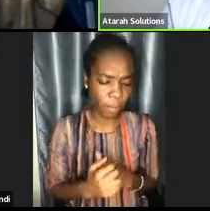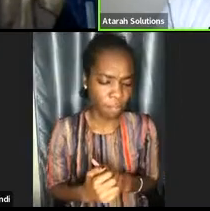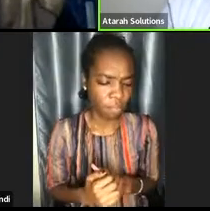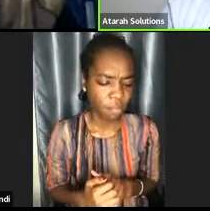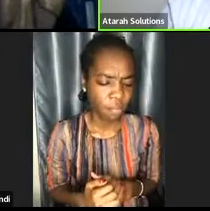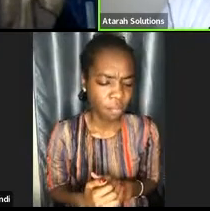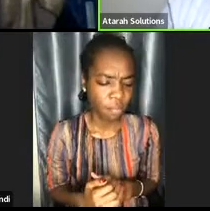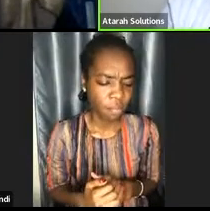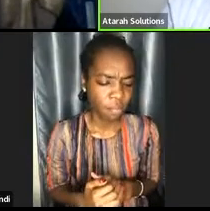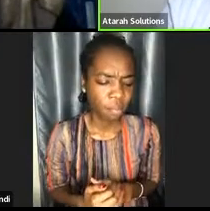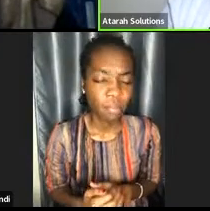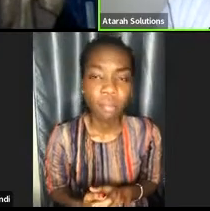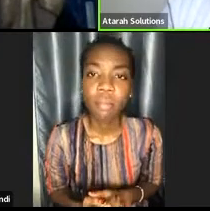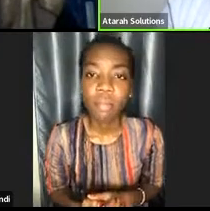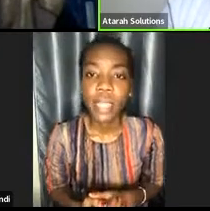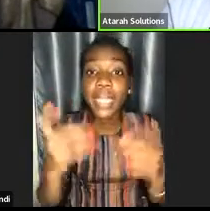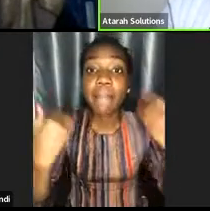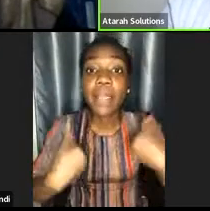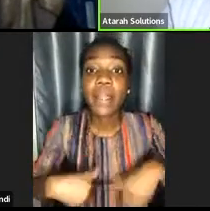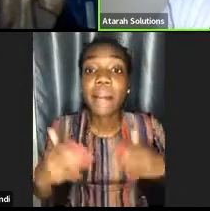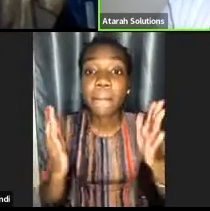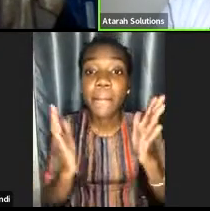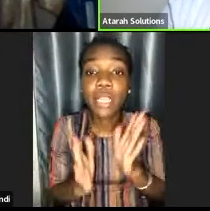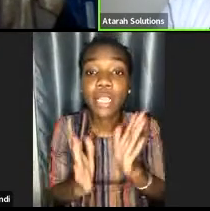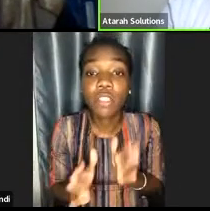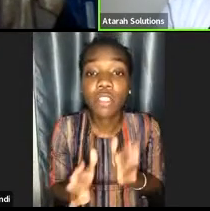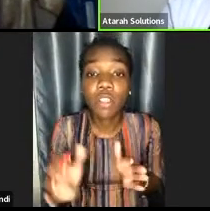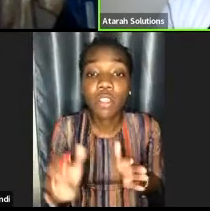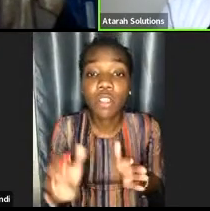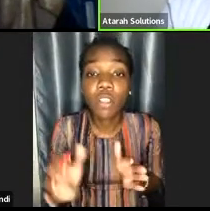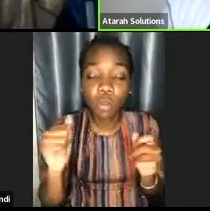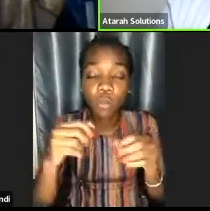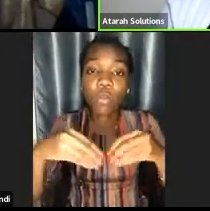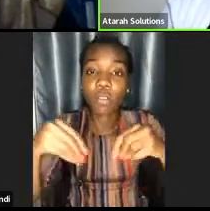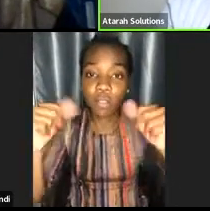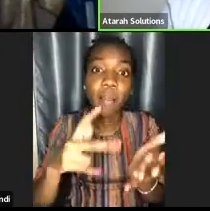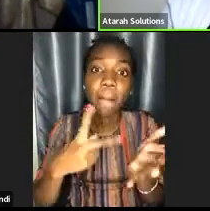person qualify to be involved in an appeal process?